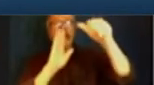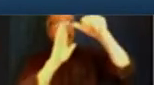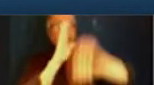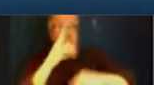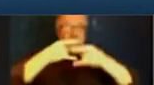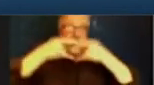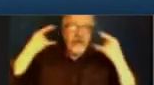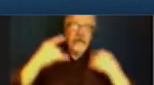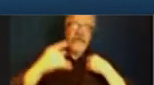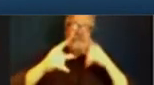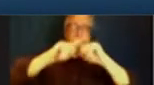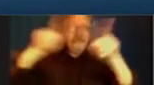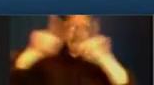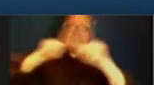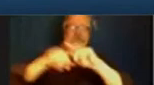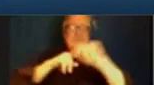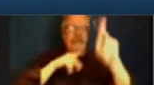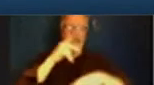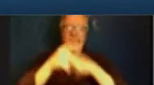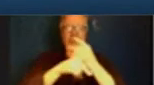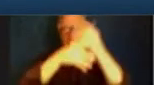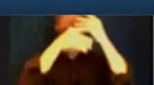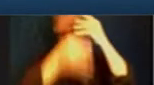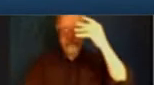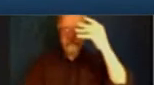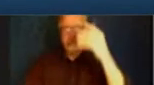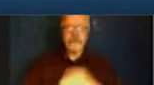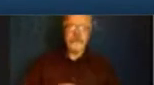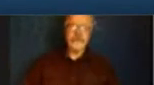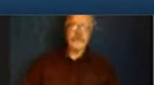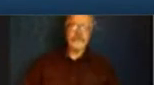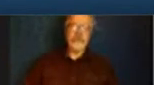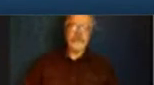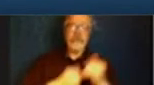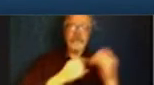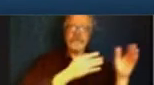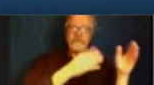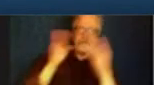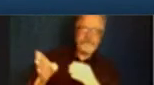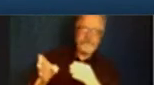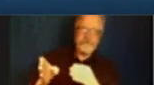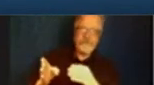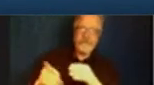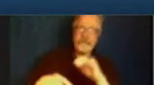Okay, we're going to go back and try Joe with the Seattle Times one more time. Go ahead, Joe.